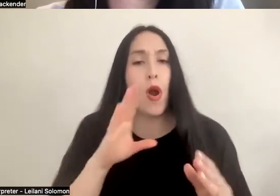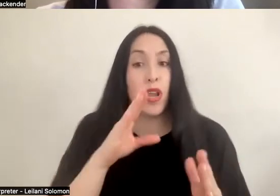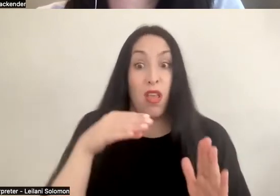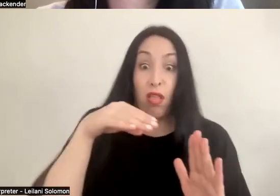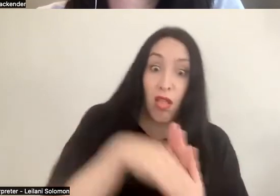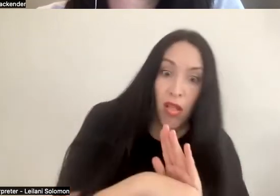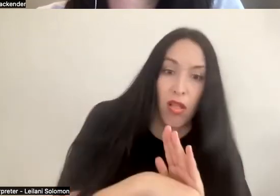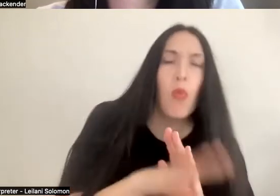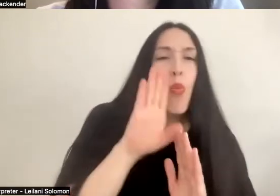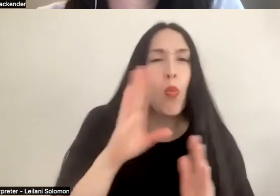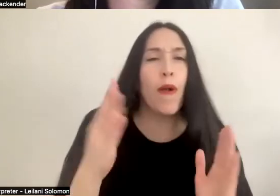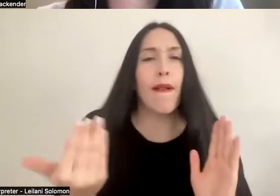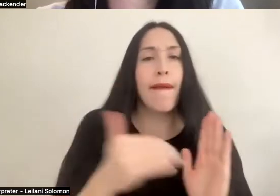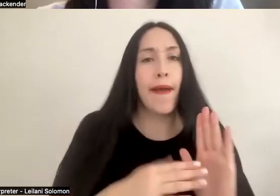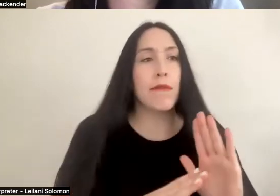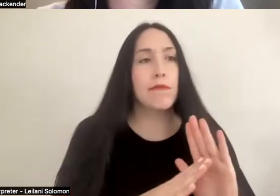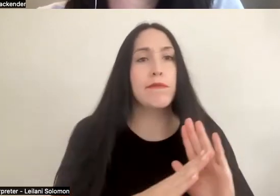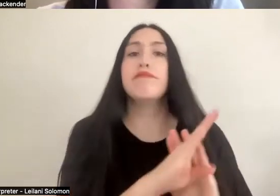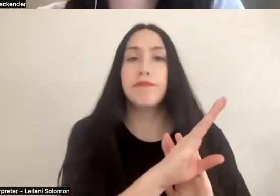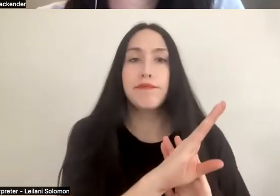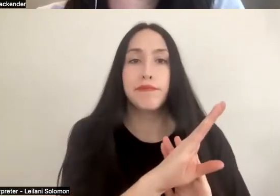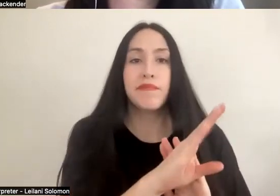appreciate in terms of investing,